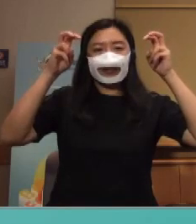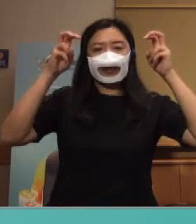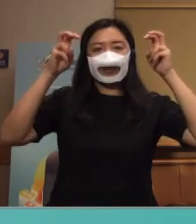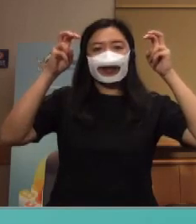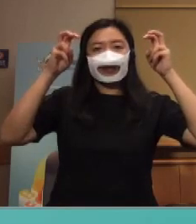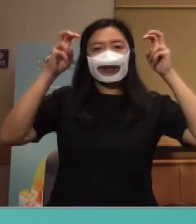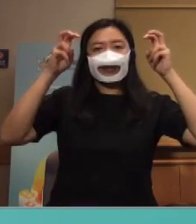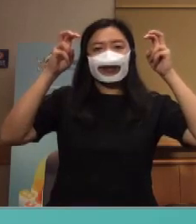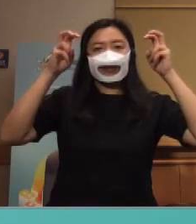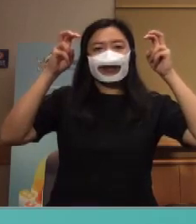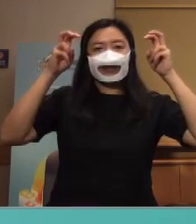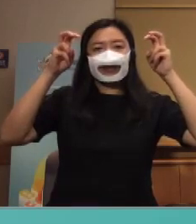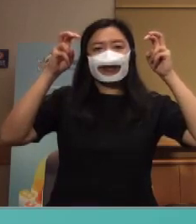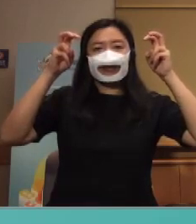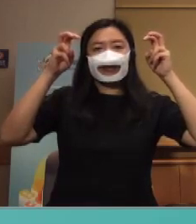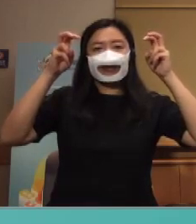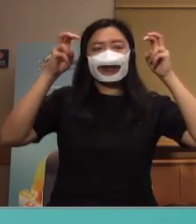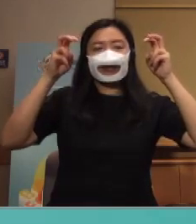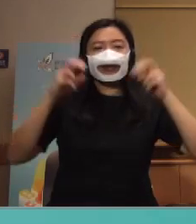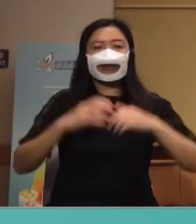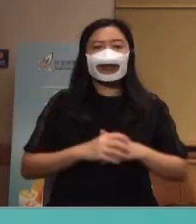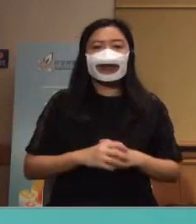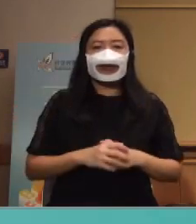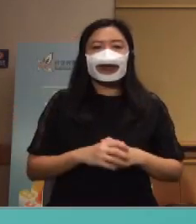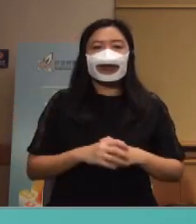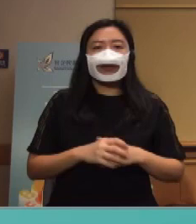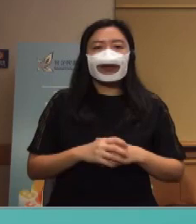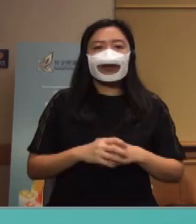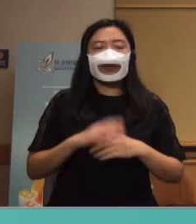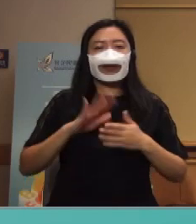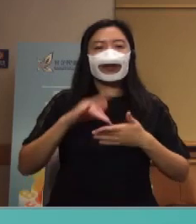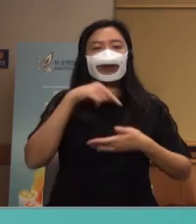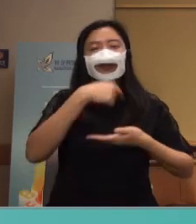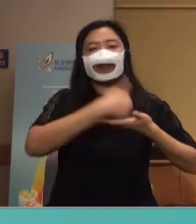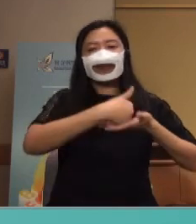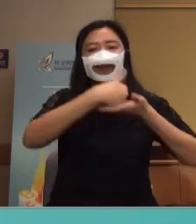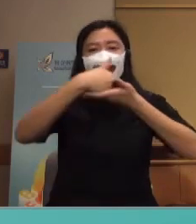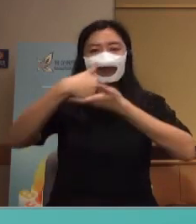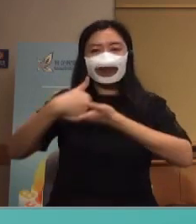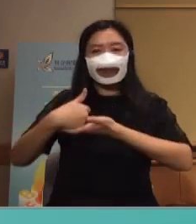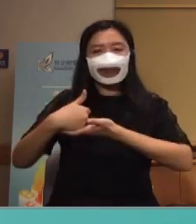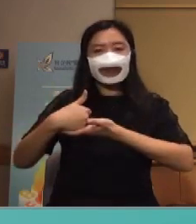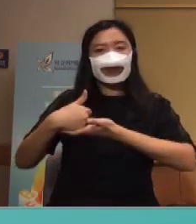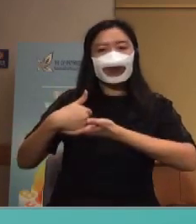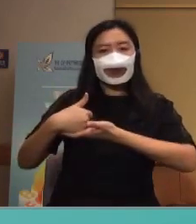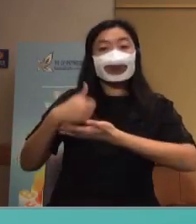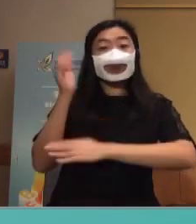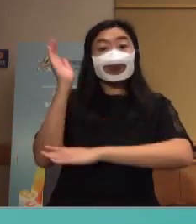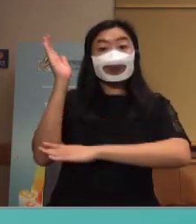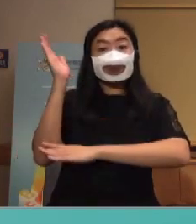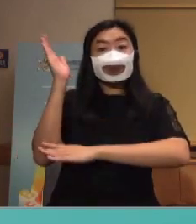very interesting to invite us to say something. I represent an NGO, Dialogue in the